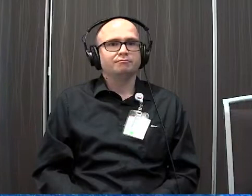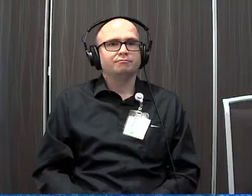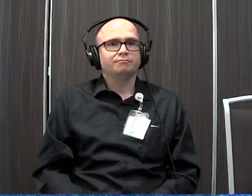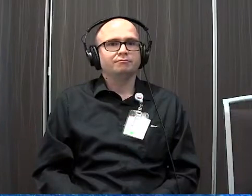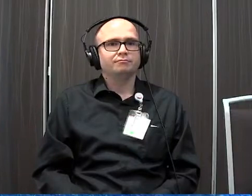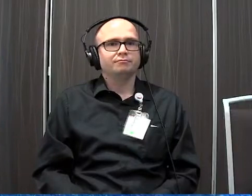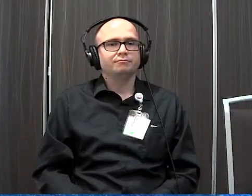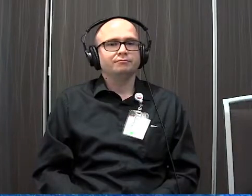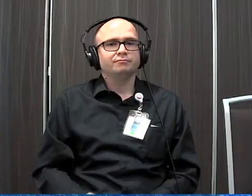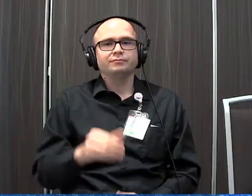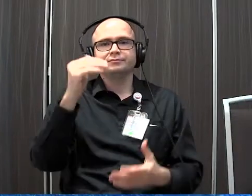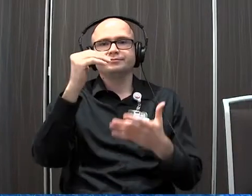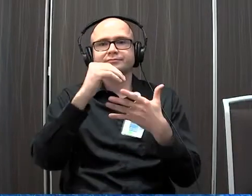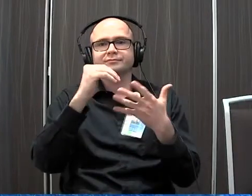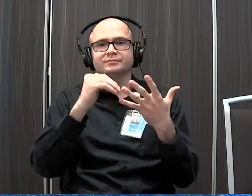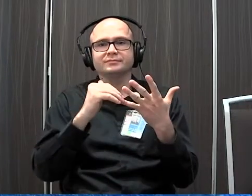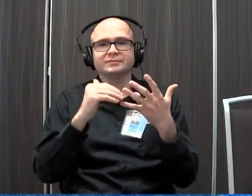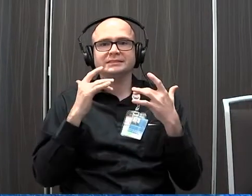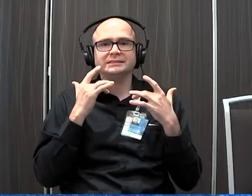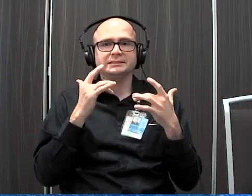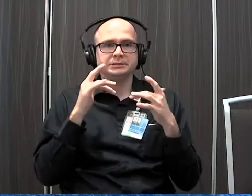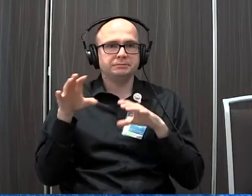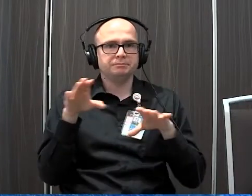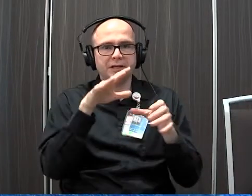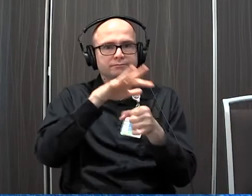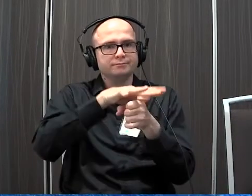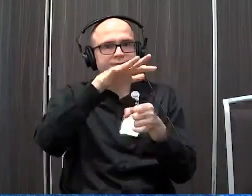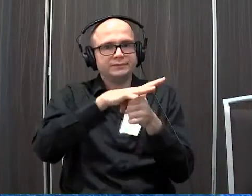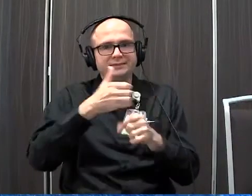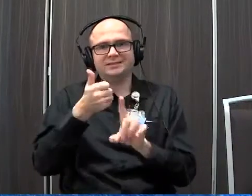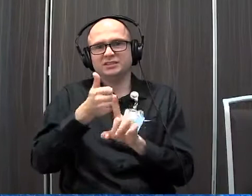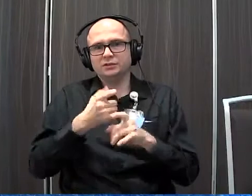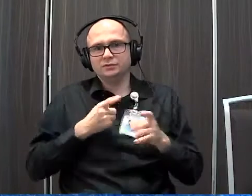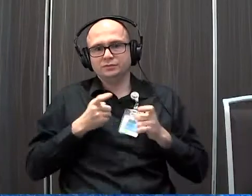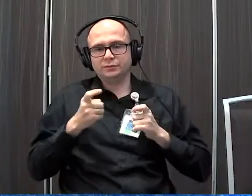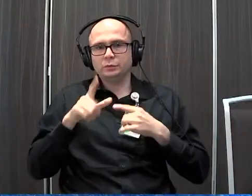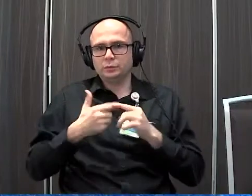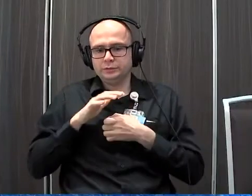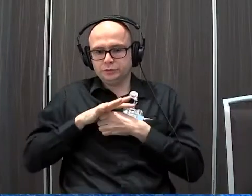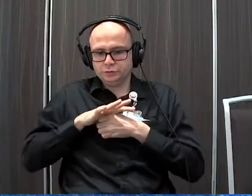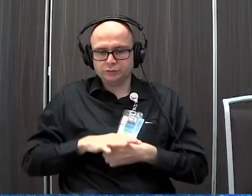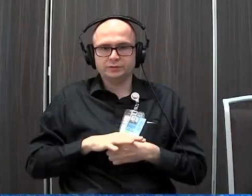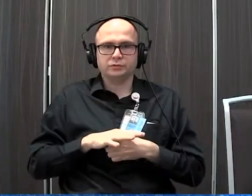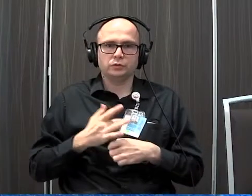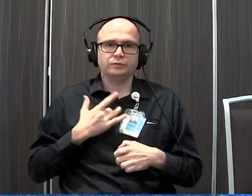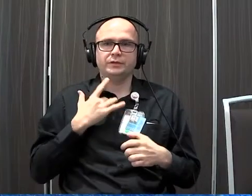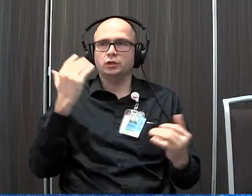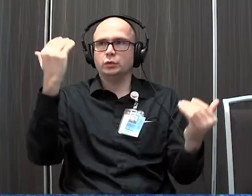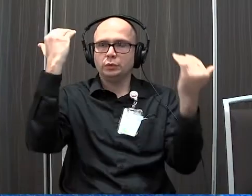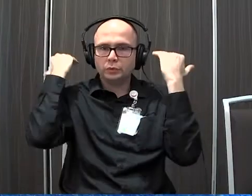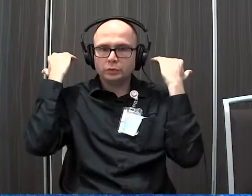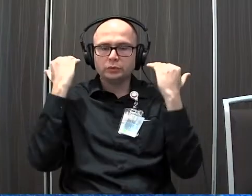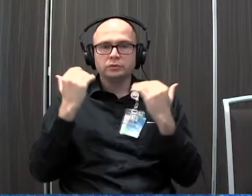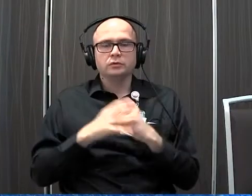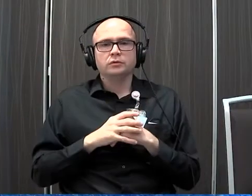The next is the tendency to lose behavioral control and self-regulation when stressed or sensory overloaded.